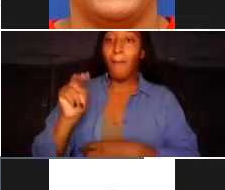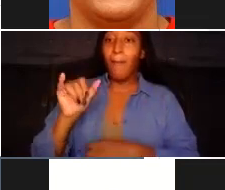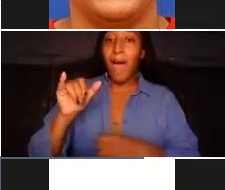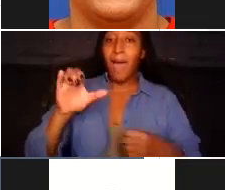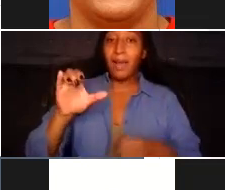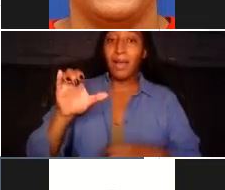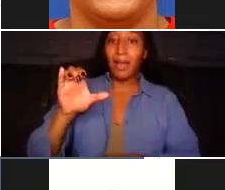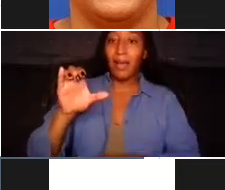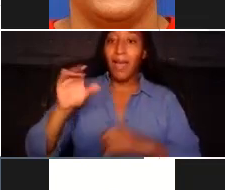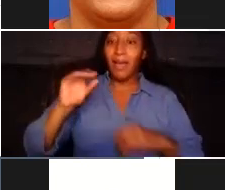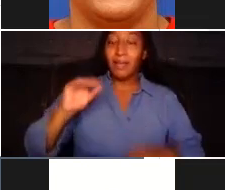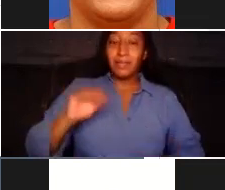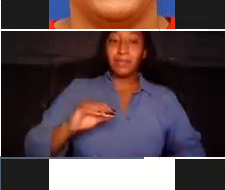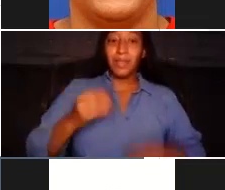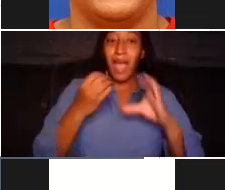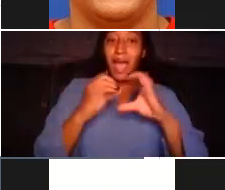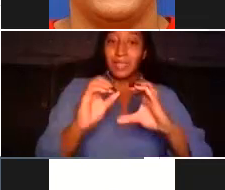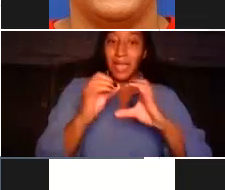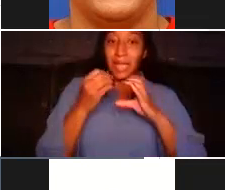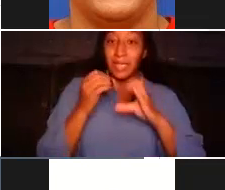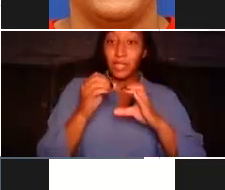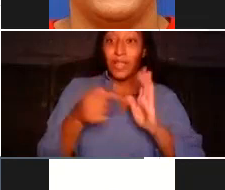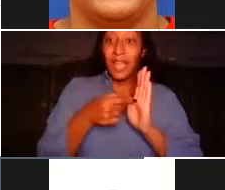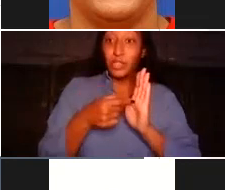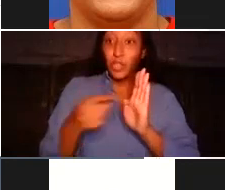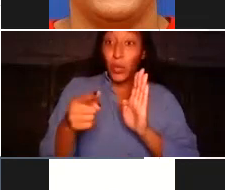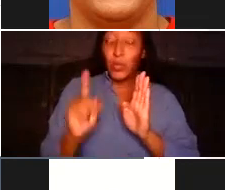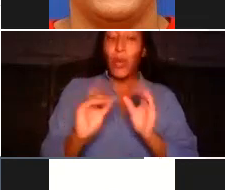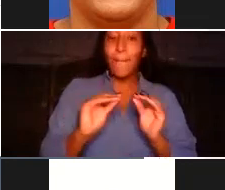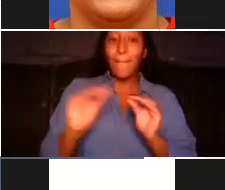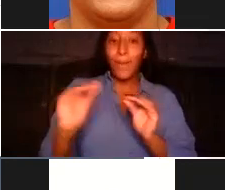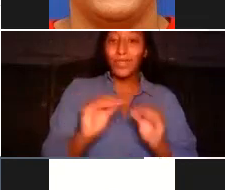can be analyzed using Hooke's law. All right.